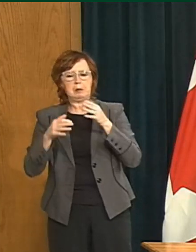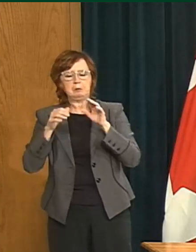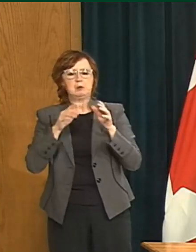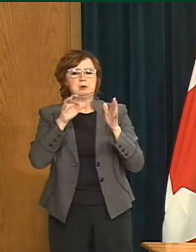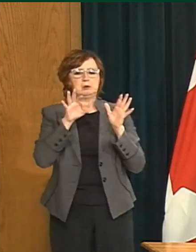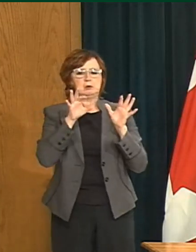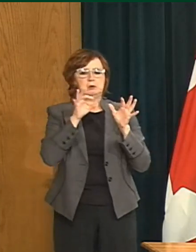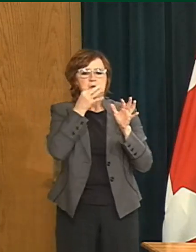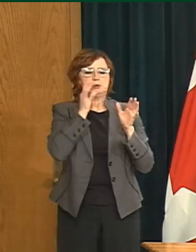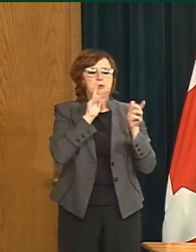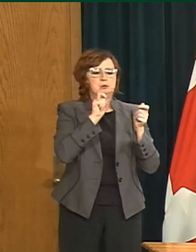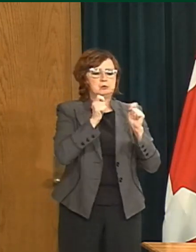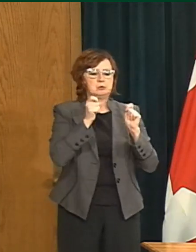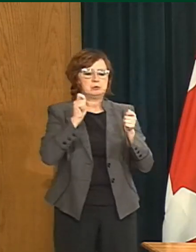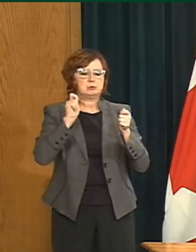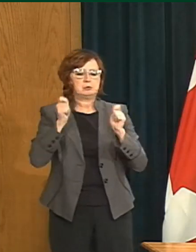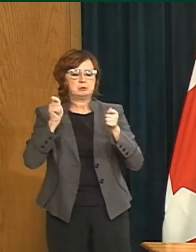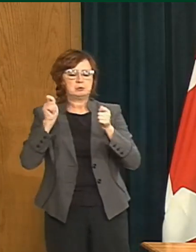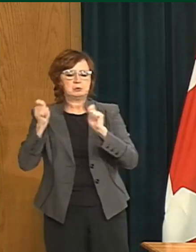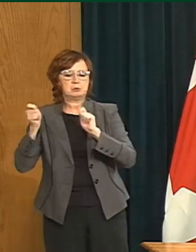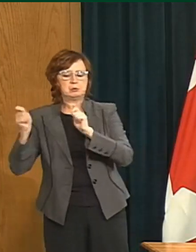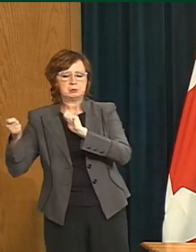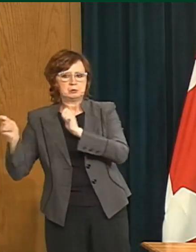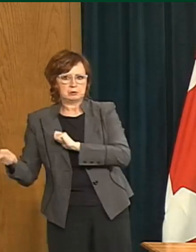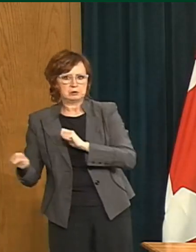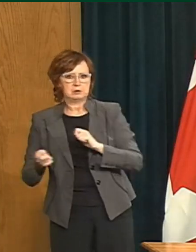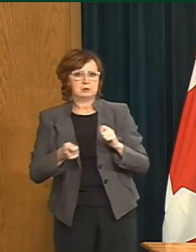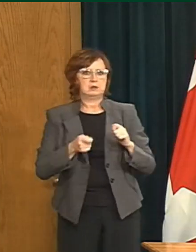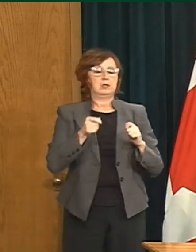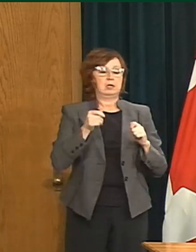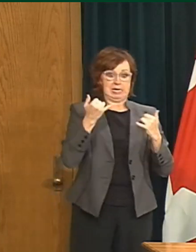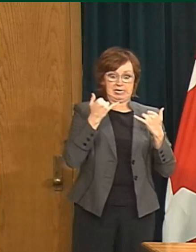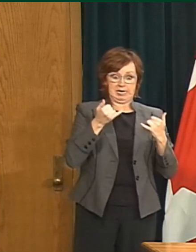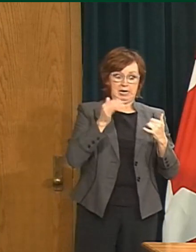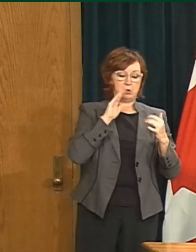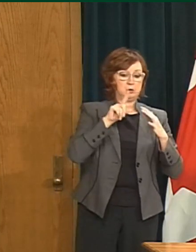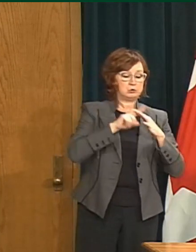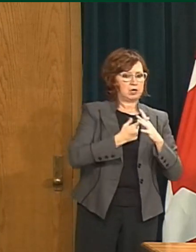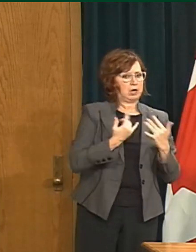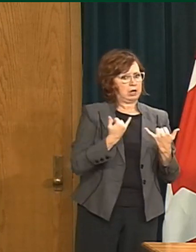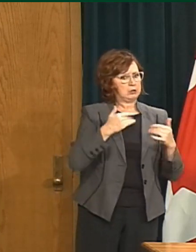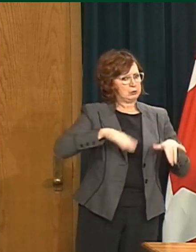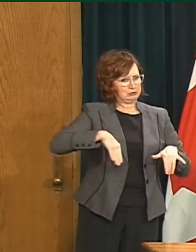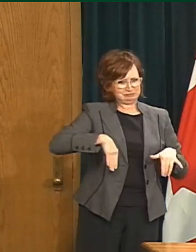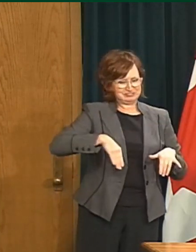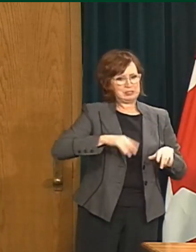It will occur incrementally. And it will occur thoughtfully and methodically.